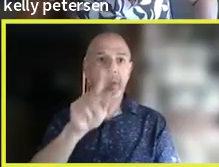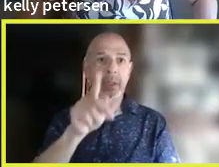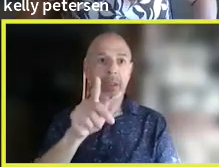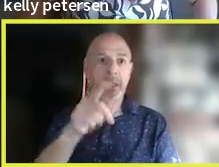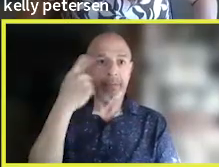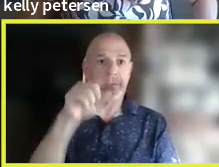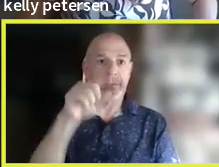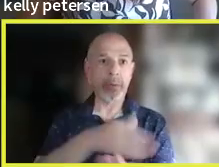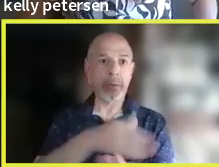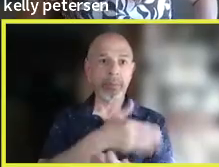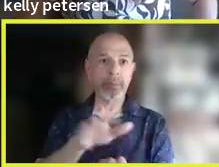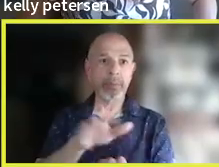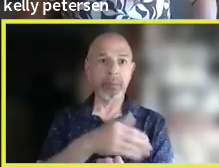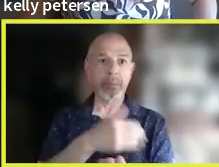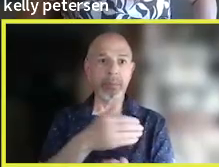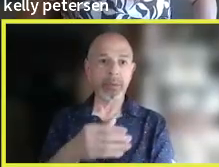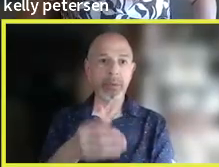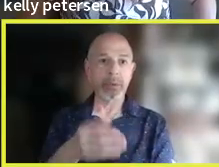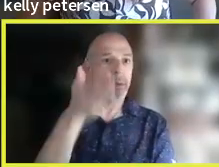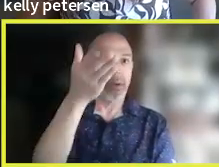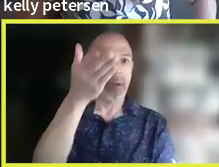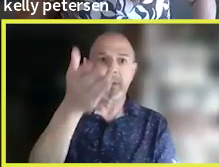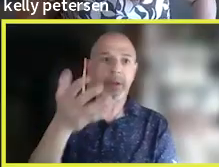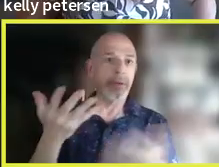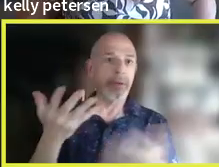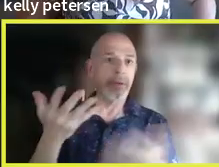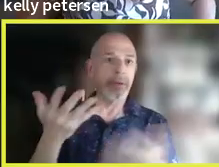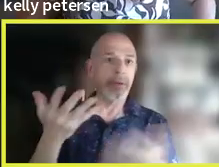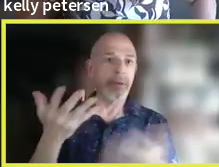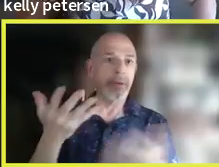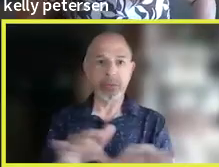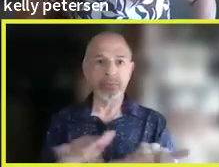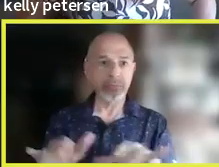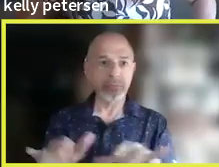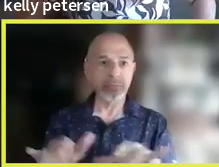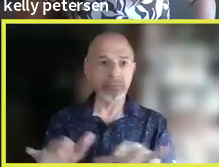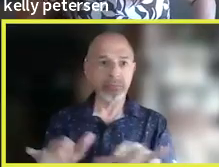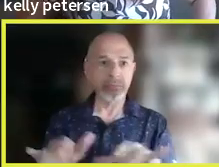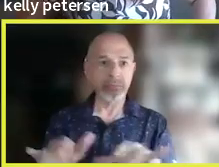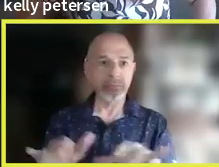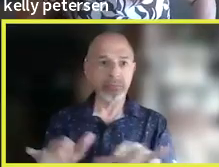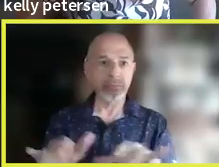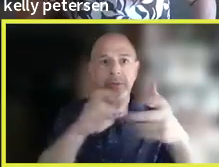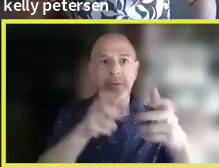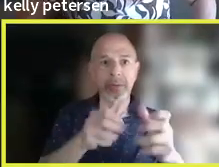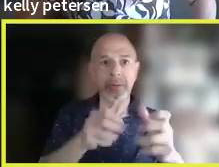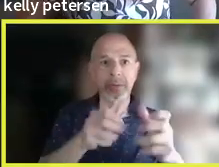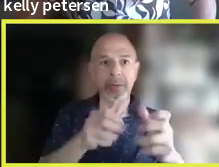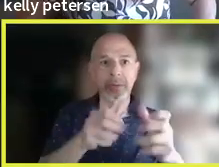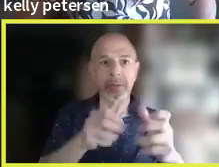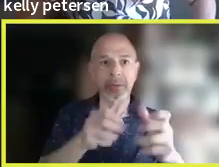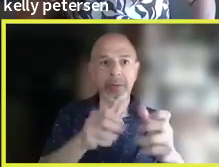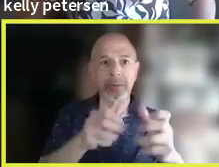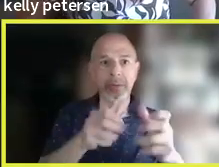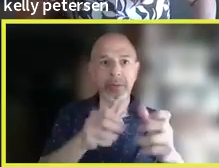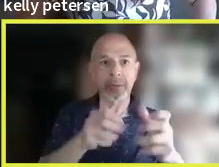can't catch up, because they're all going on our website. It was just mostly to get it there faster in case anybody was dying, desperate to hear him sing right now. But where are